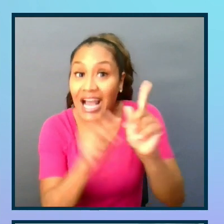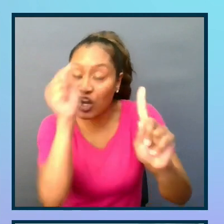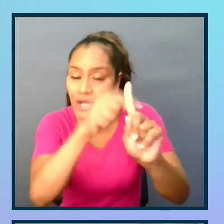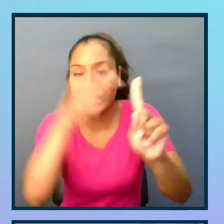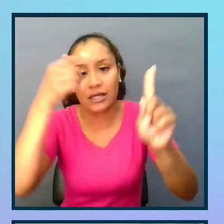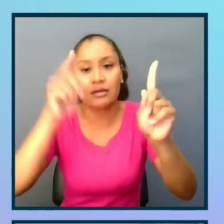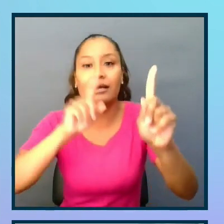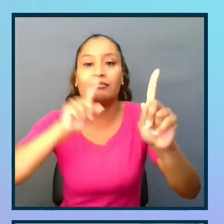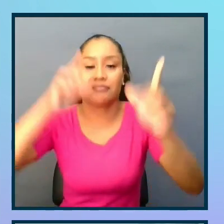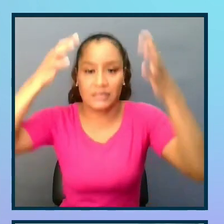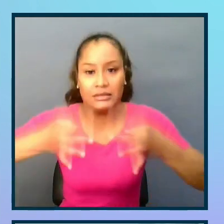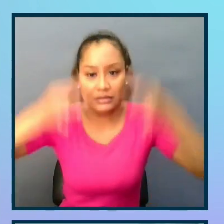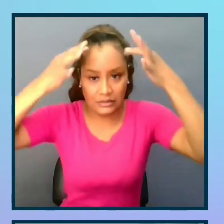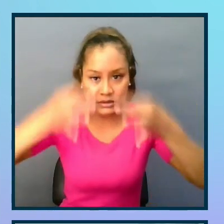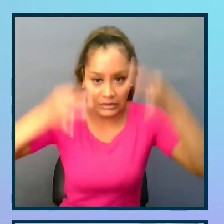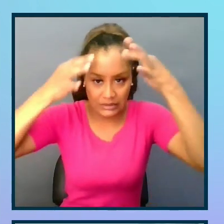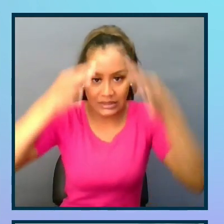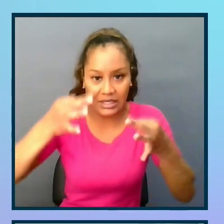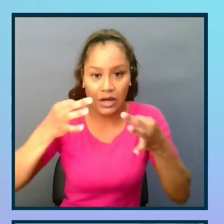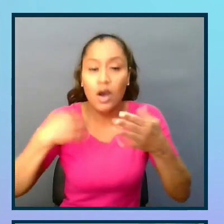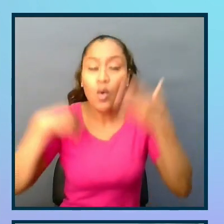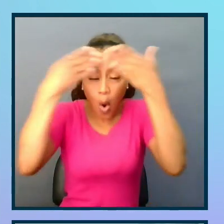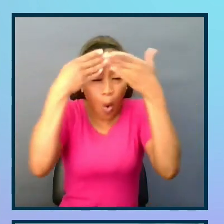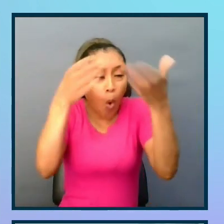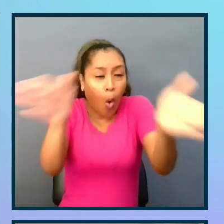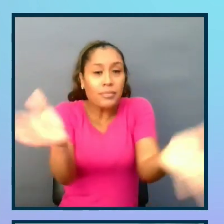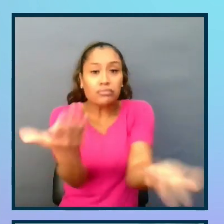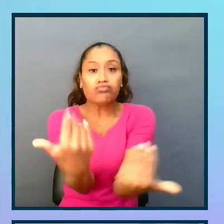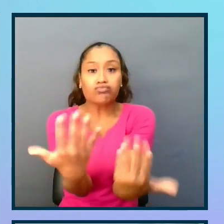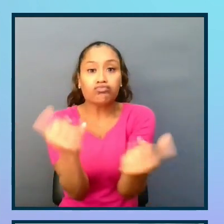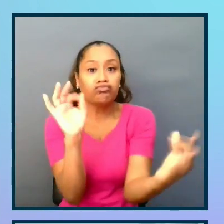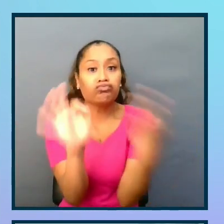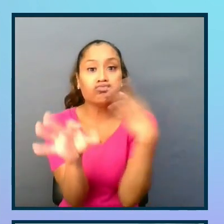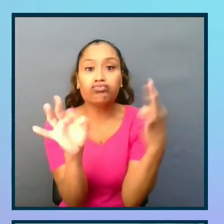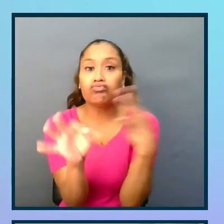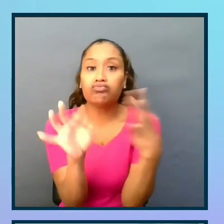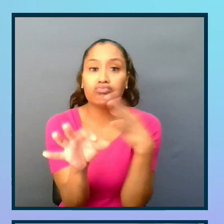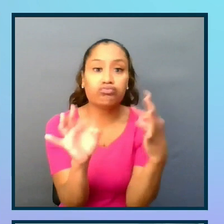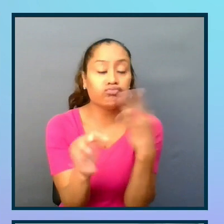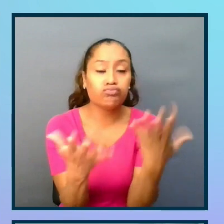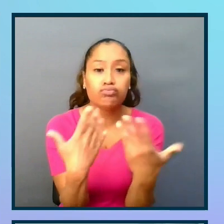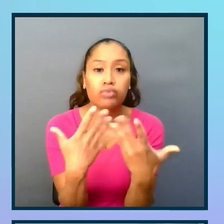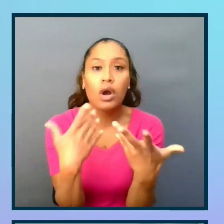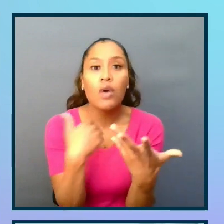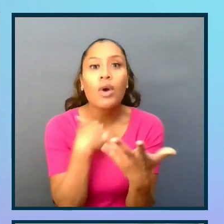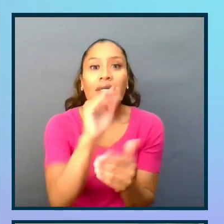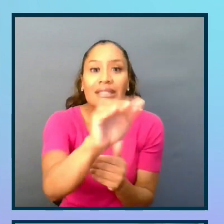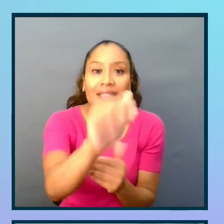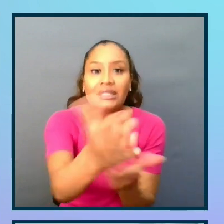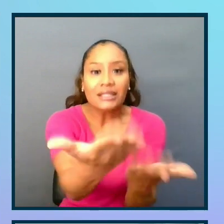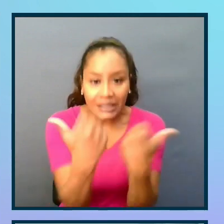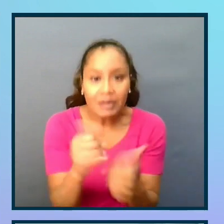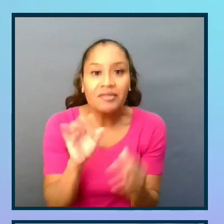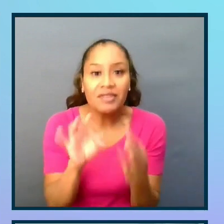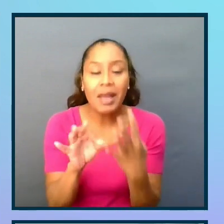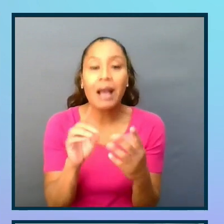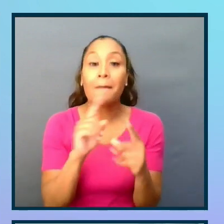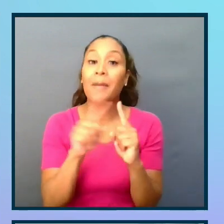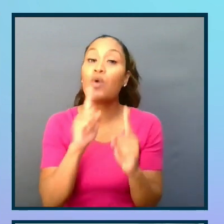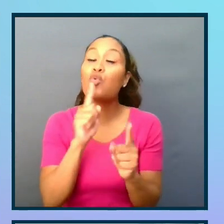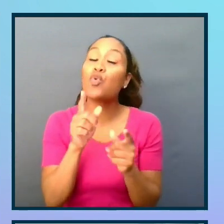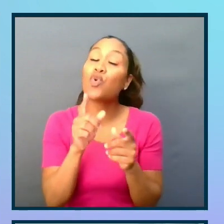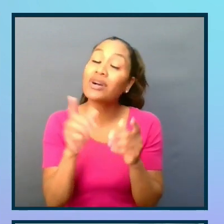on the design. So we are very open to feedback, and we always solicit for feedback, but ultimately the lead